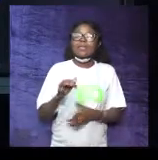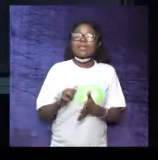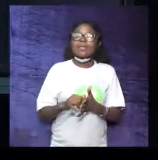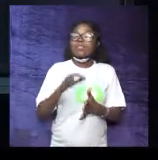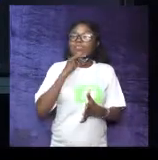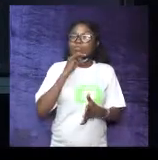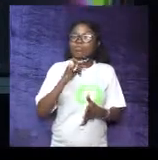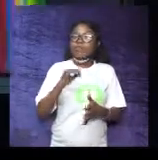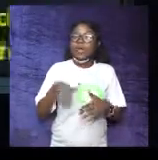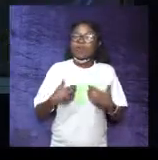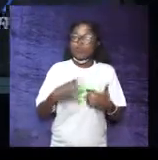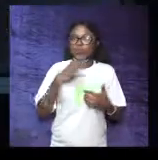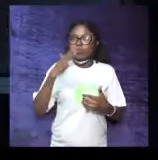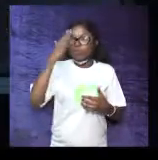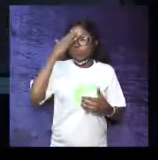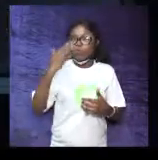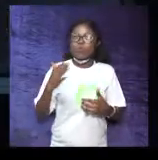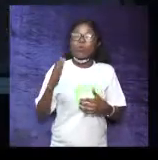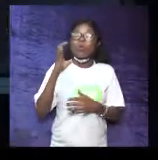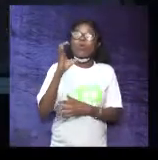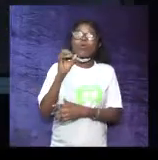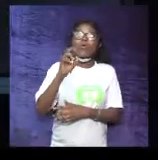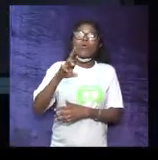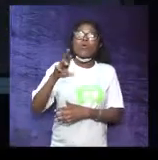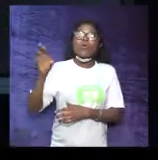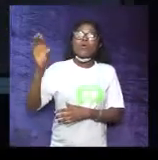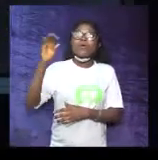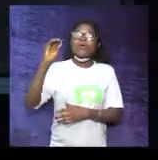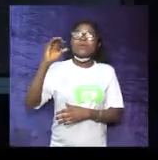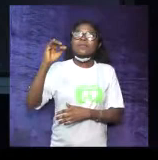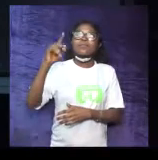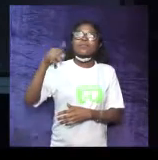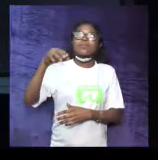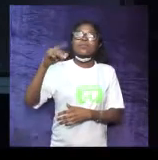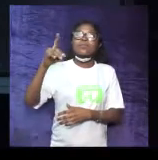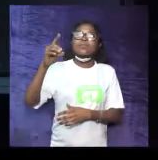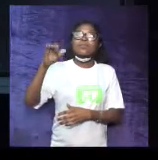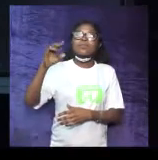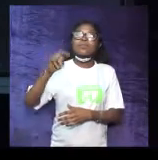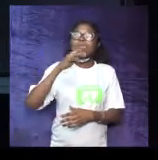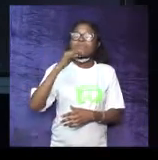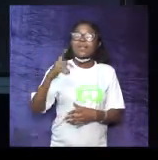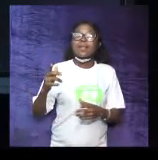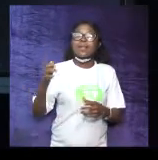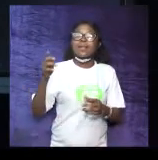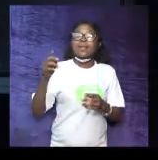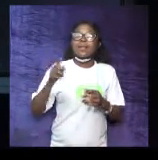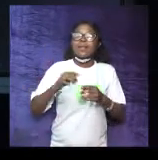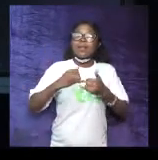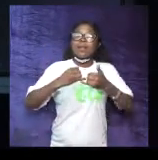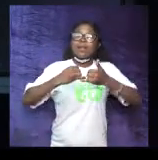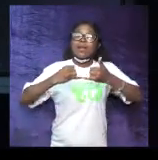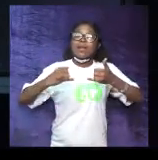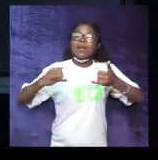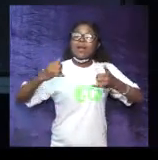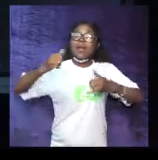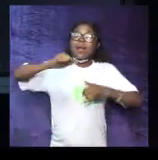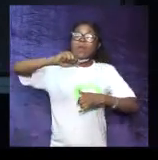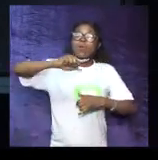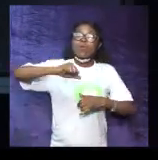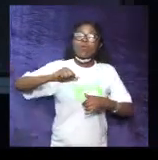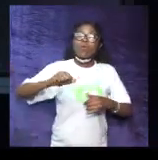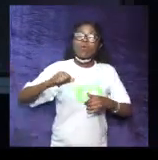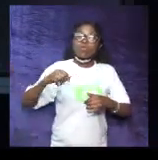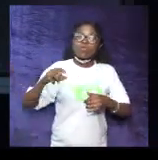know corresponding angles. Corresponding angles can be remembered with the letter F. That is, to remember corresponding angle, try